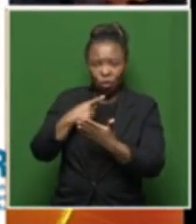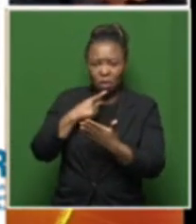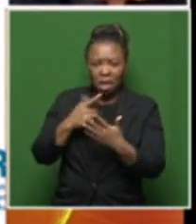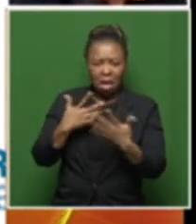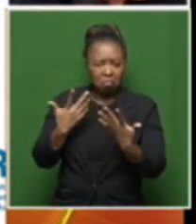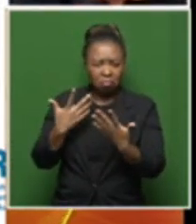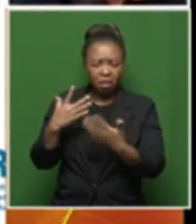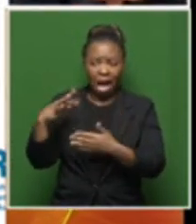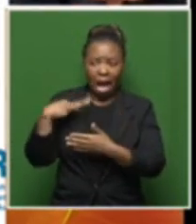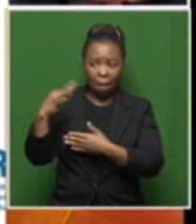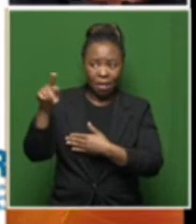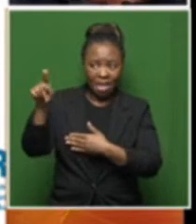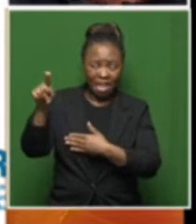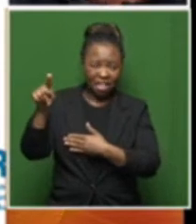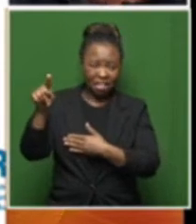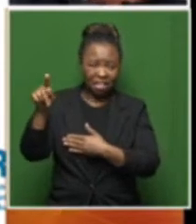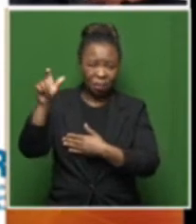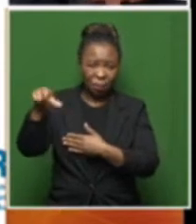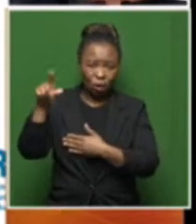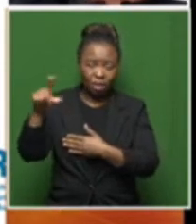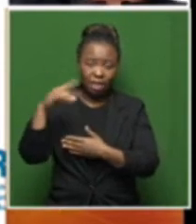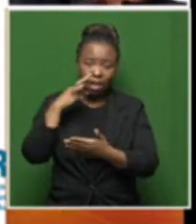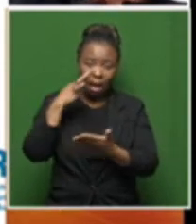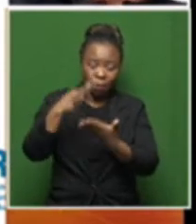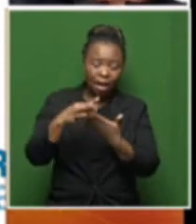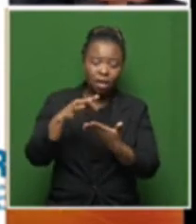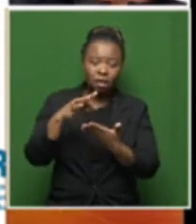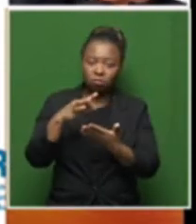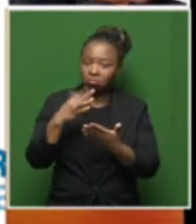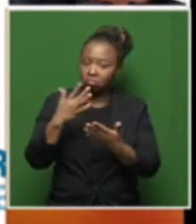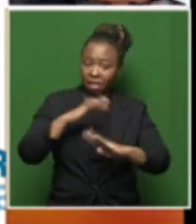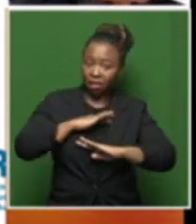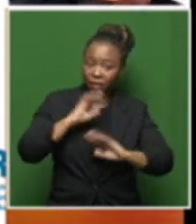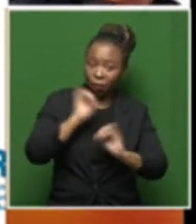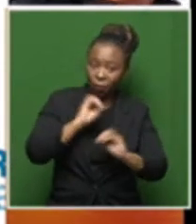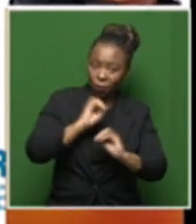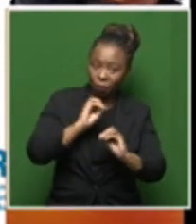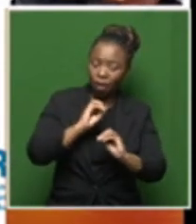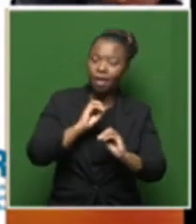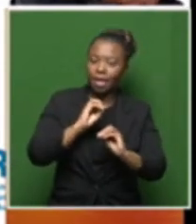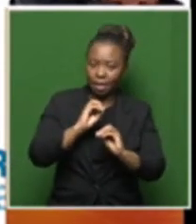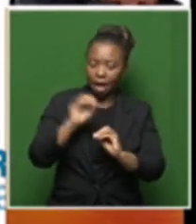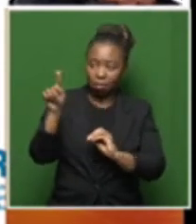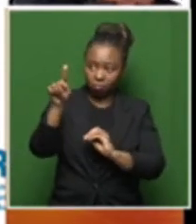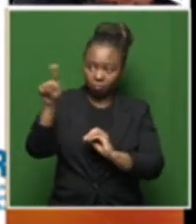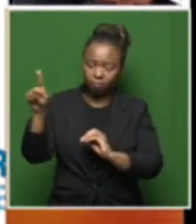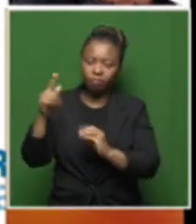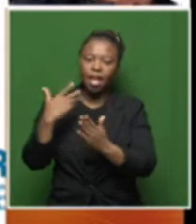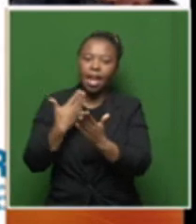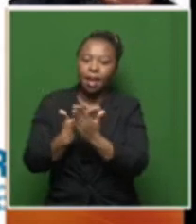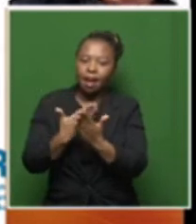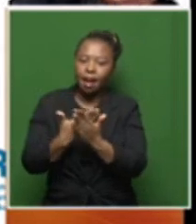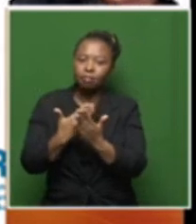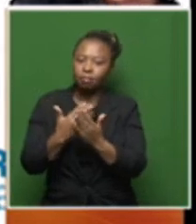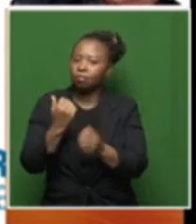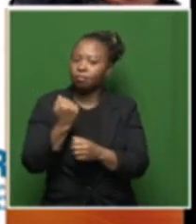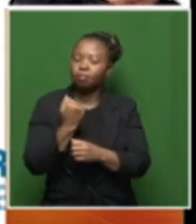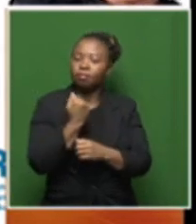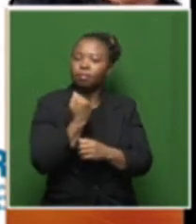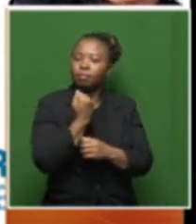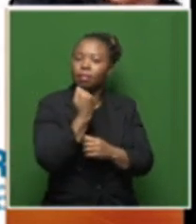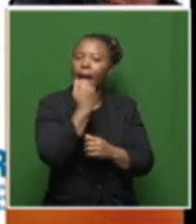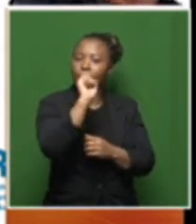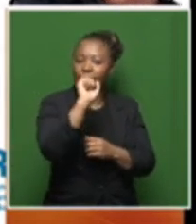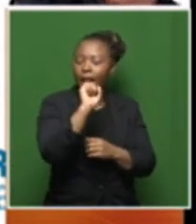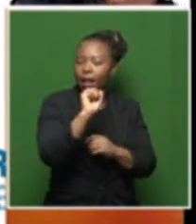satisfied with the outcome of the regulator, there is a mechanism in the Act that enables them to appeal the decision of